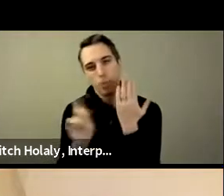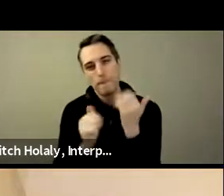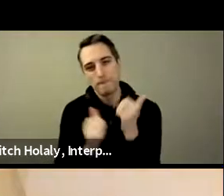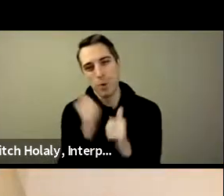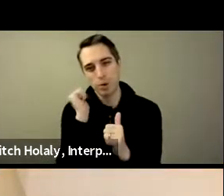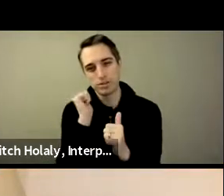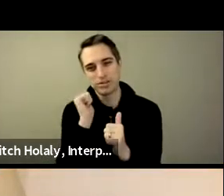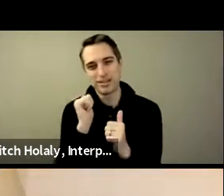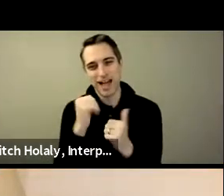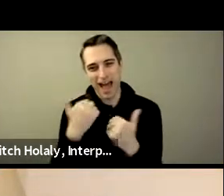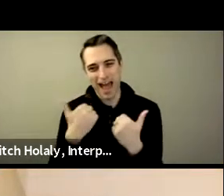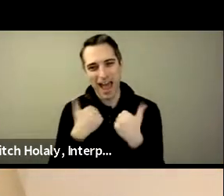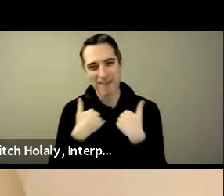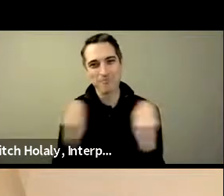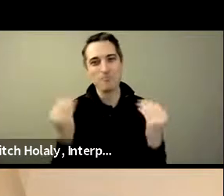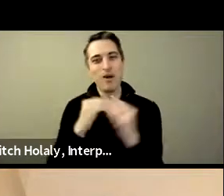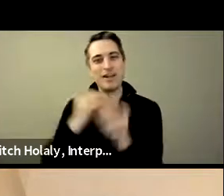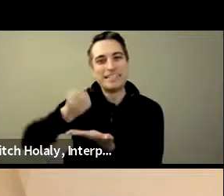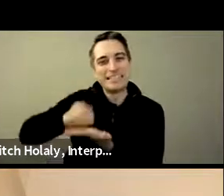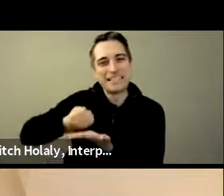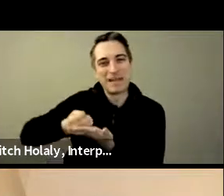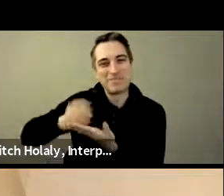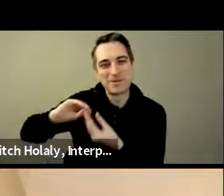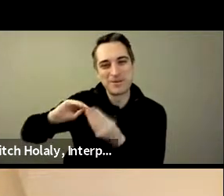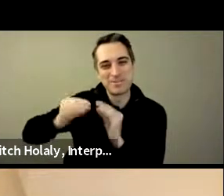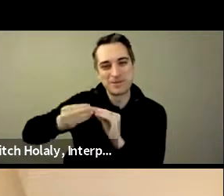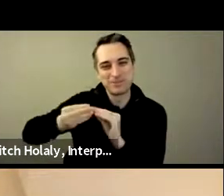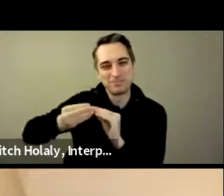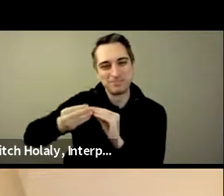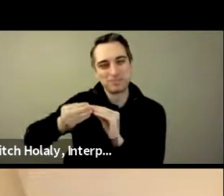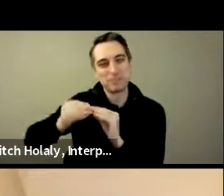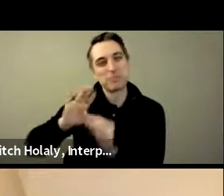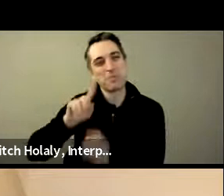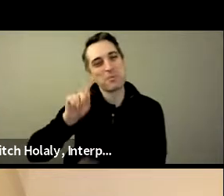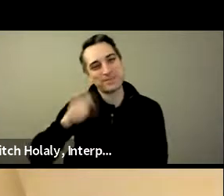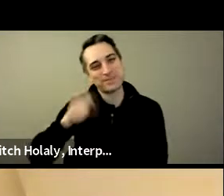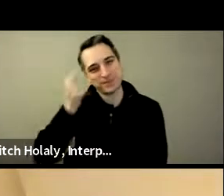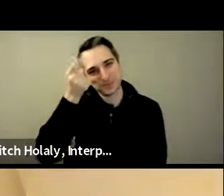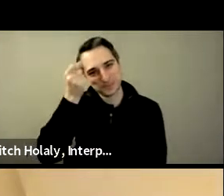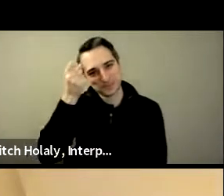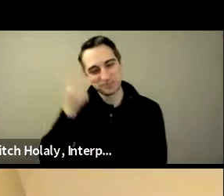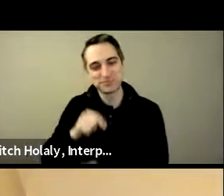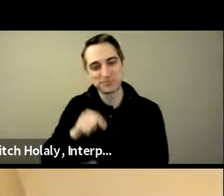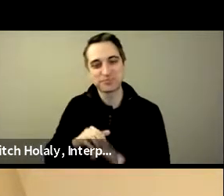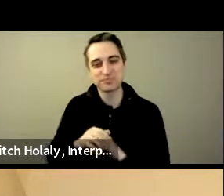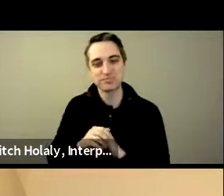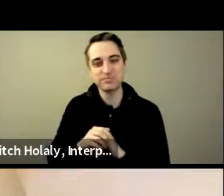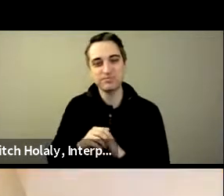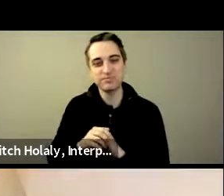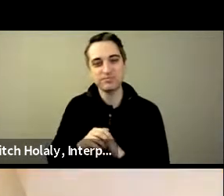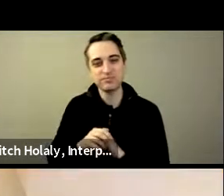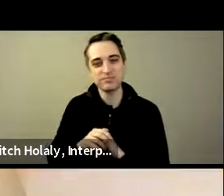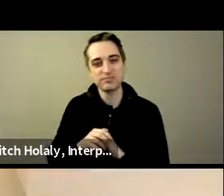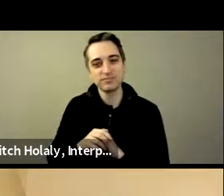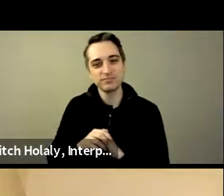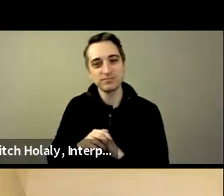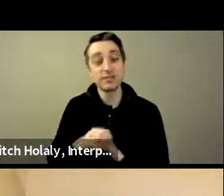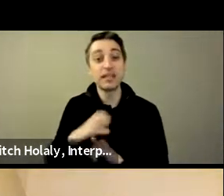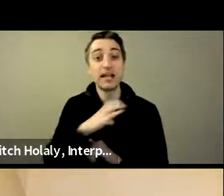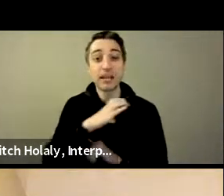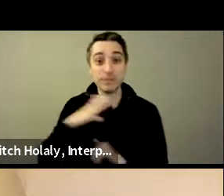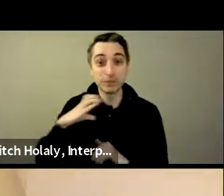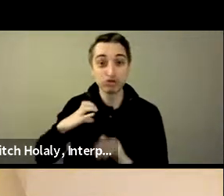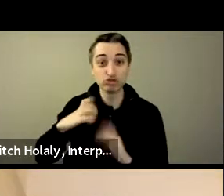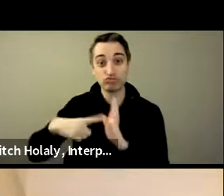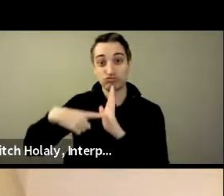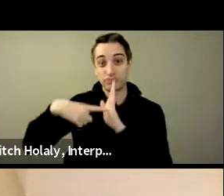more so of the economic numbers because you have to understand that the commission